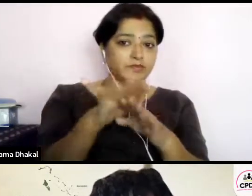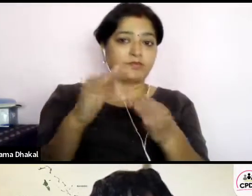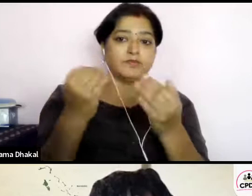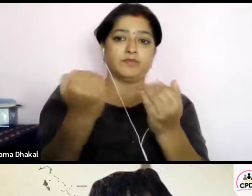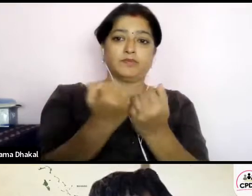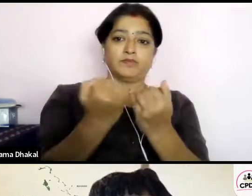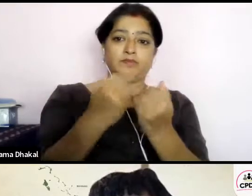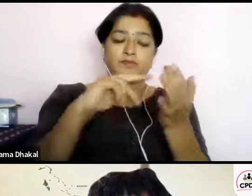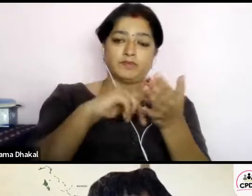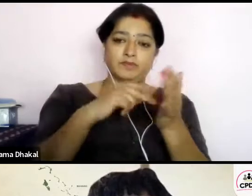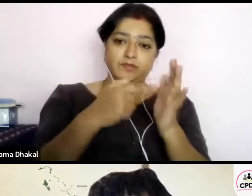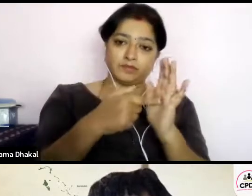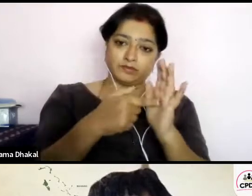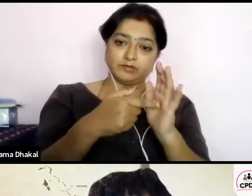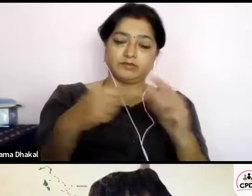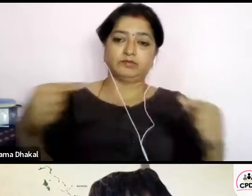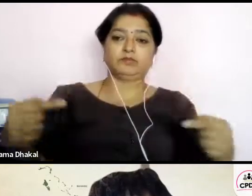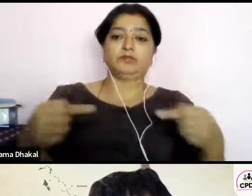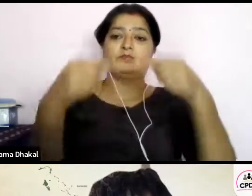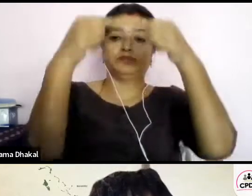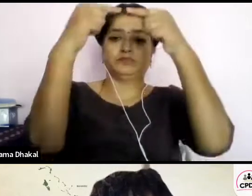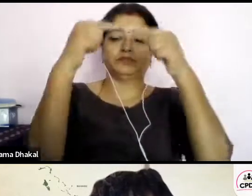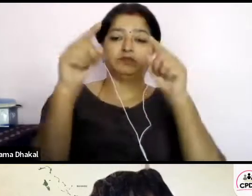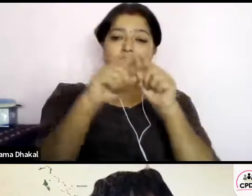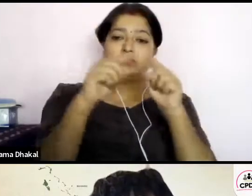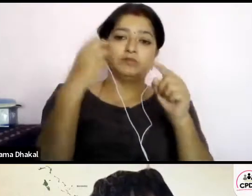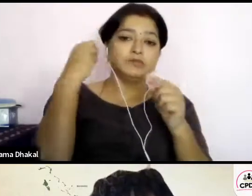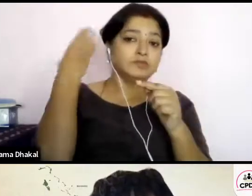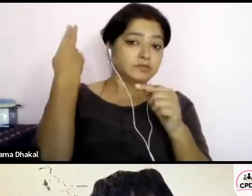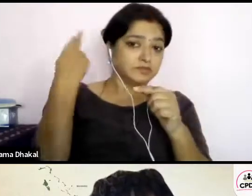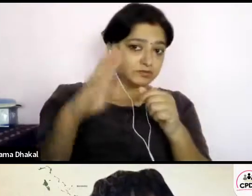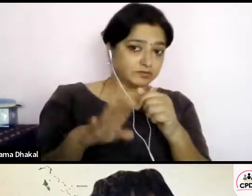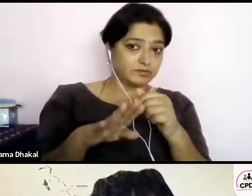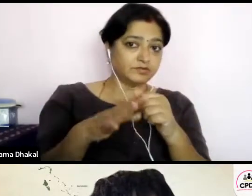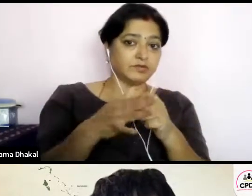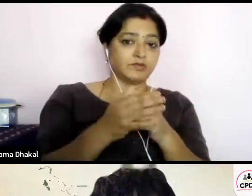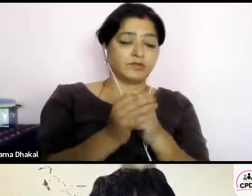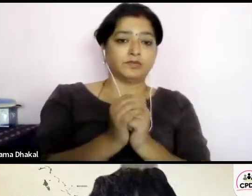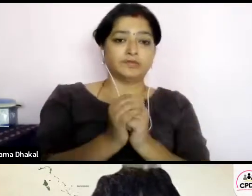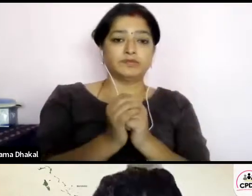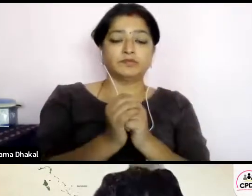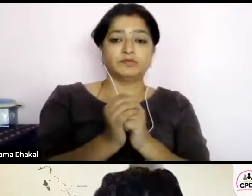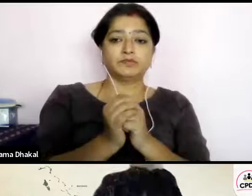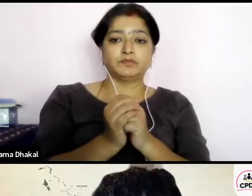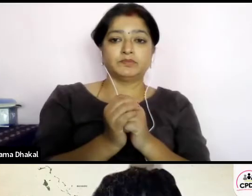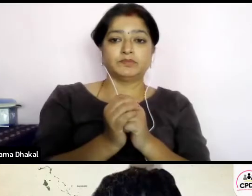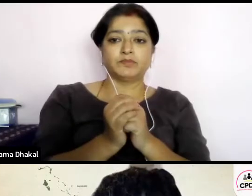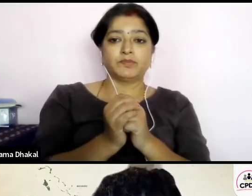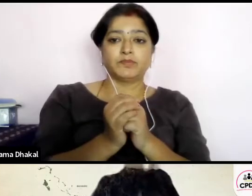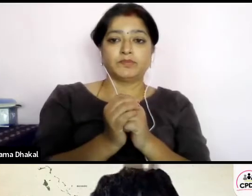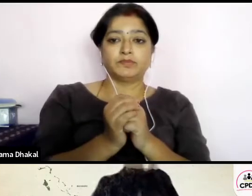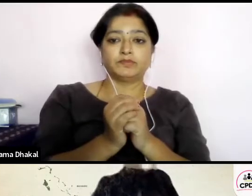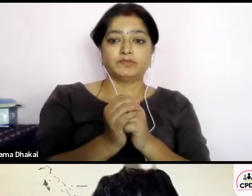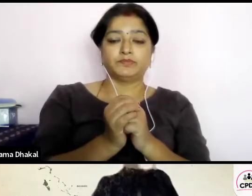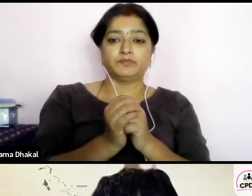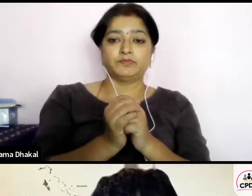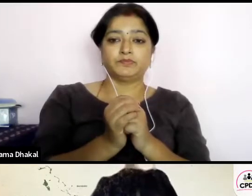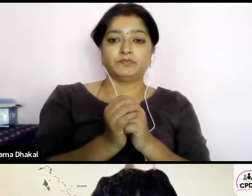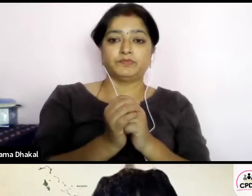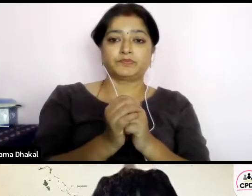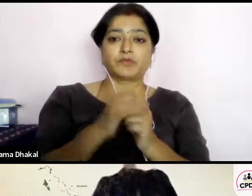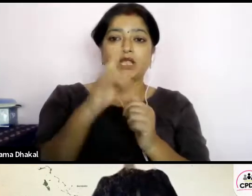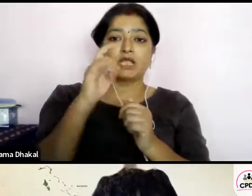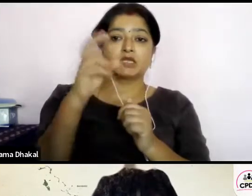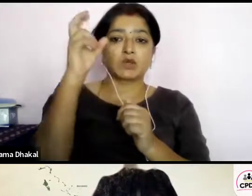know, the long-term and how do you perceive cross-regional allyship and just overall